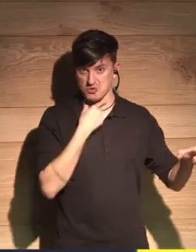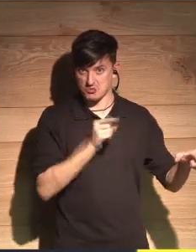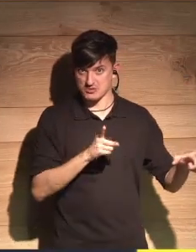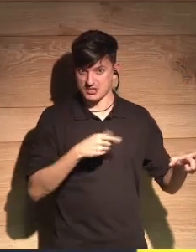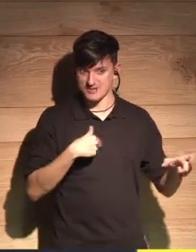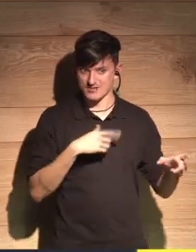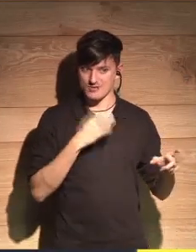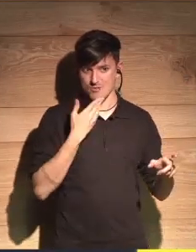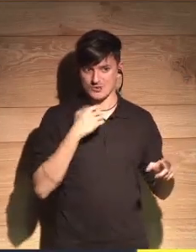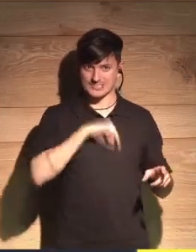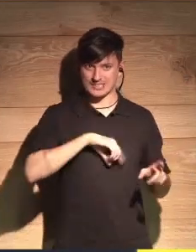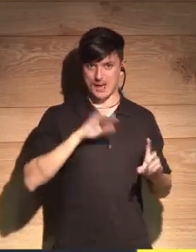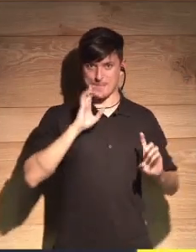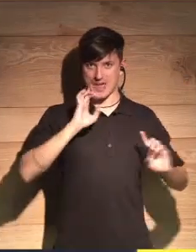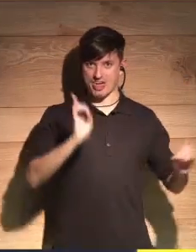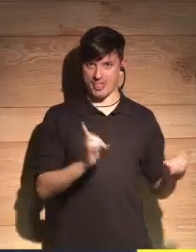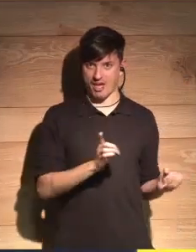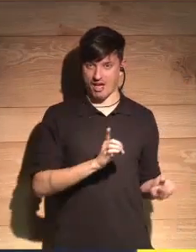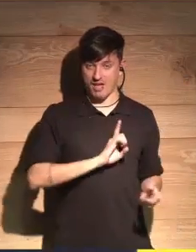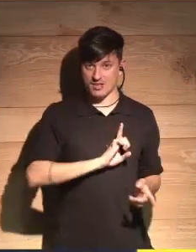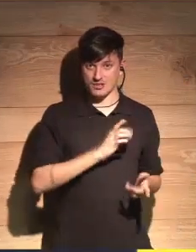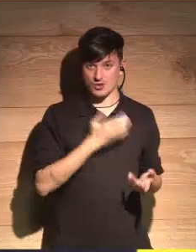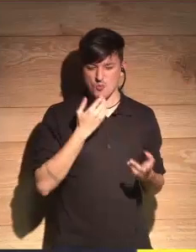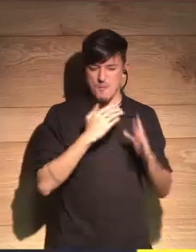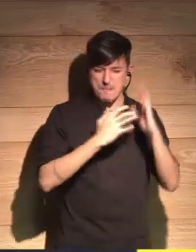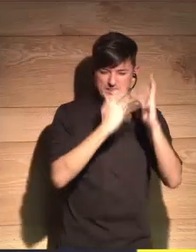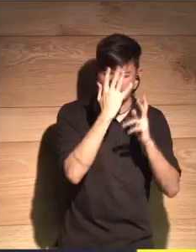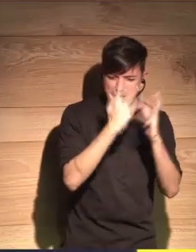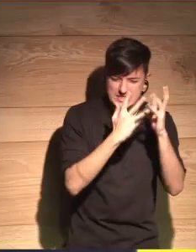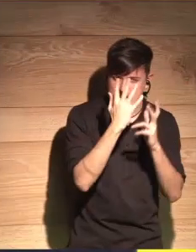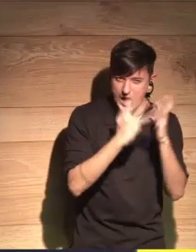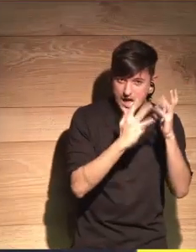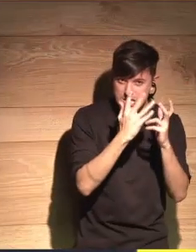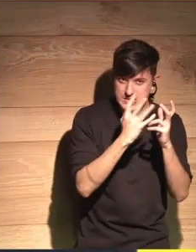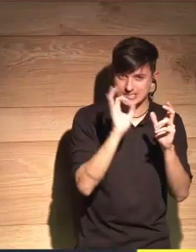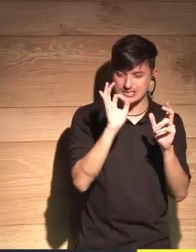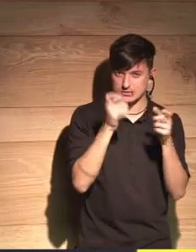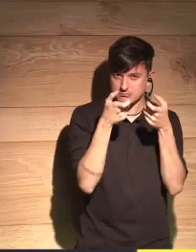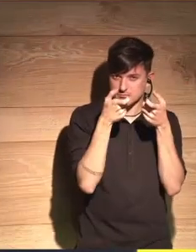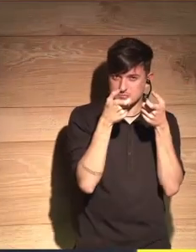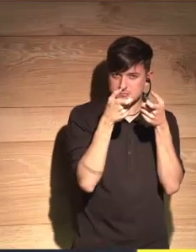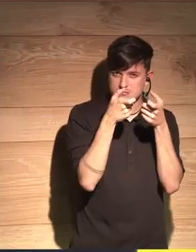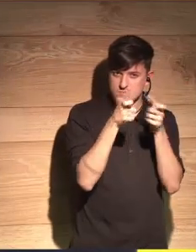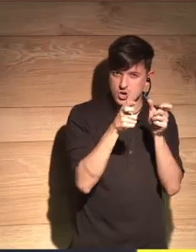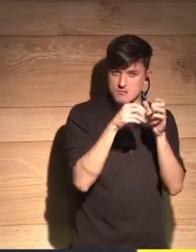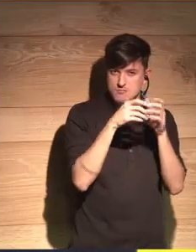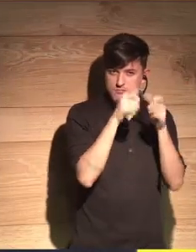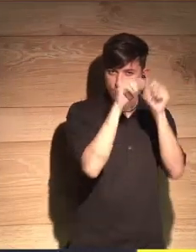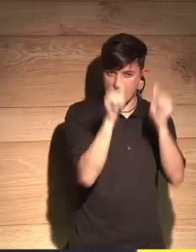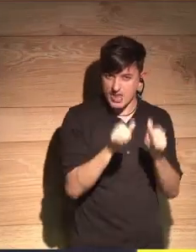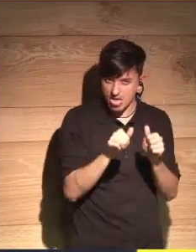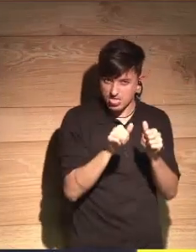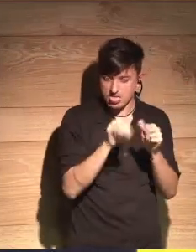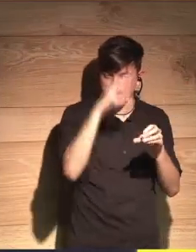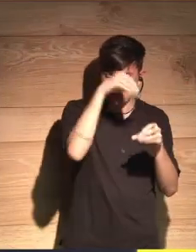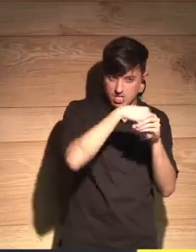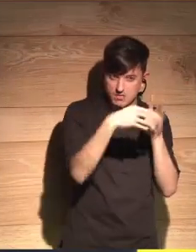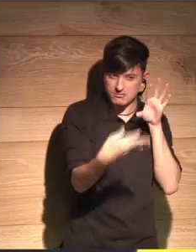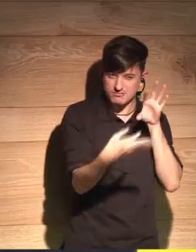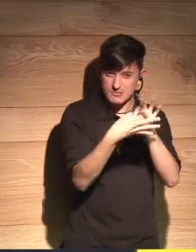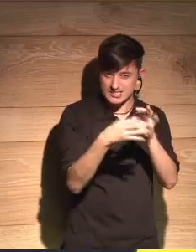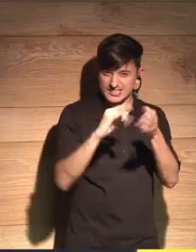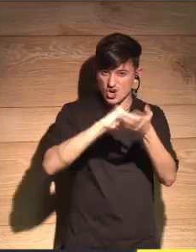who did not like what I was doing, so as to understand how algorithm mathematics, which is a modality of